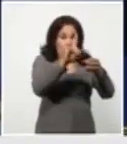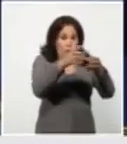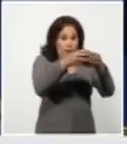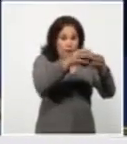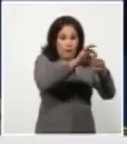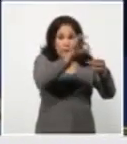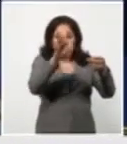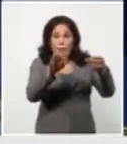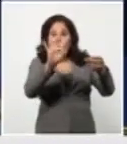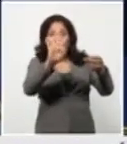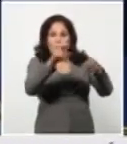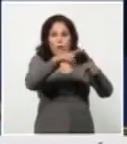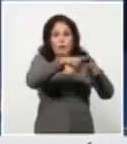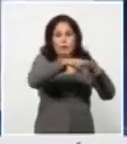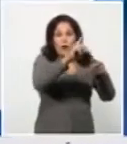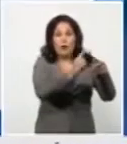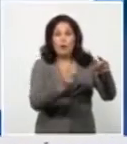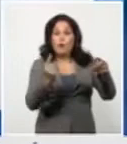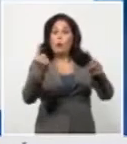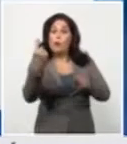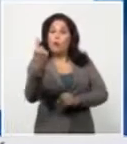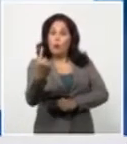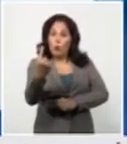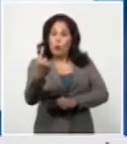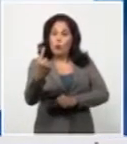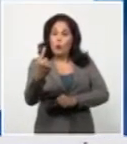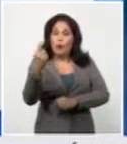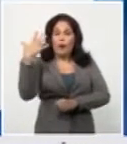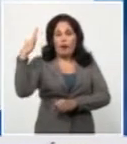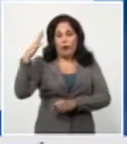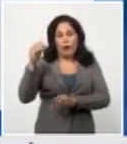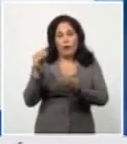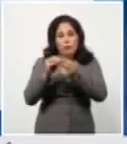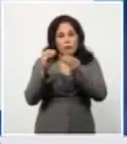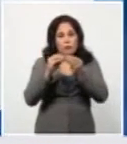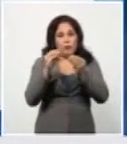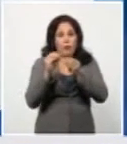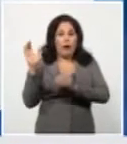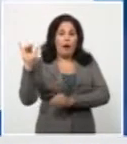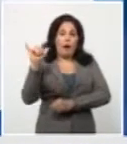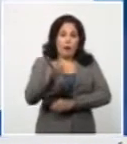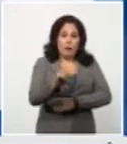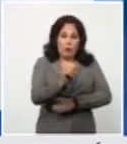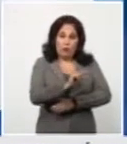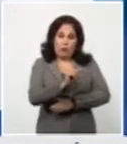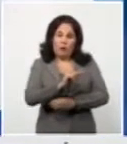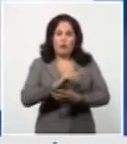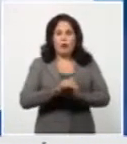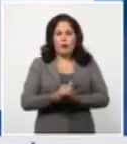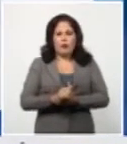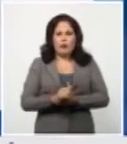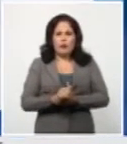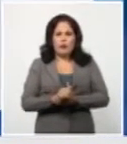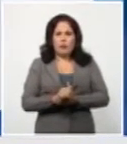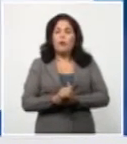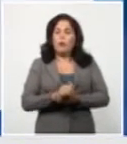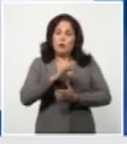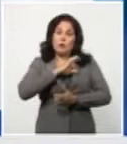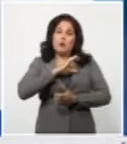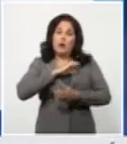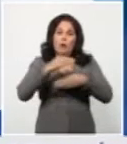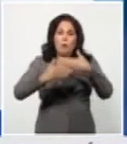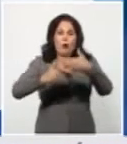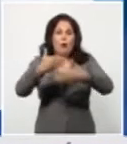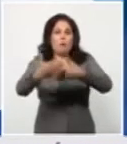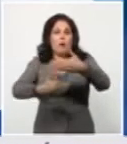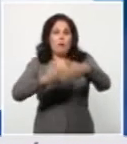8 out of the 9 cases are from Havana province. 1 case, which is a case that got the infection